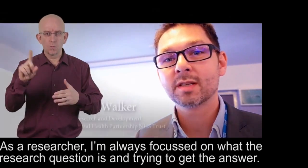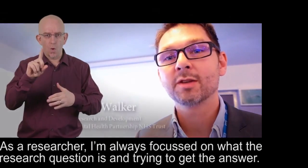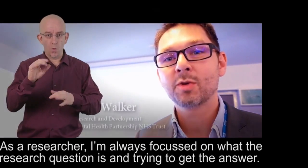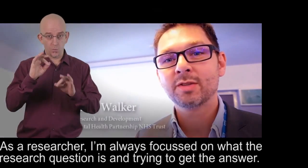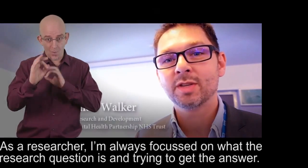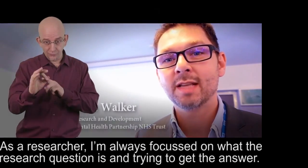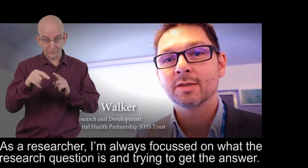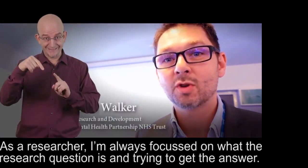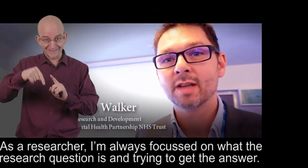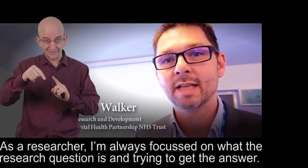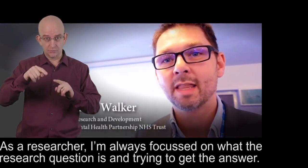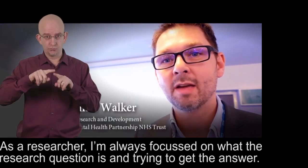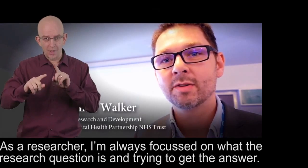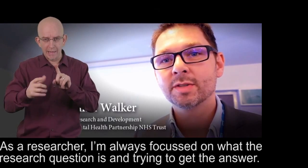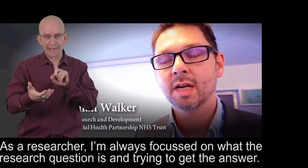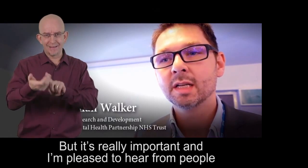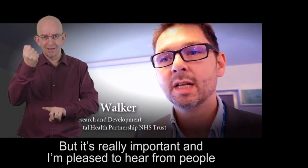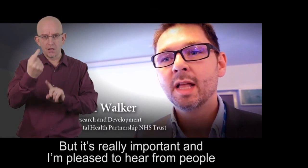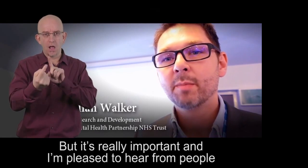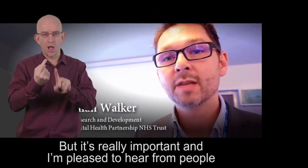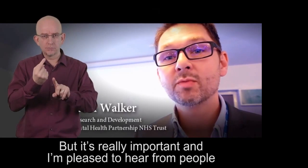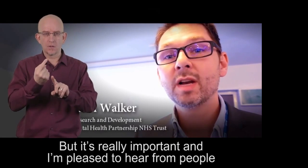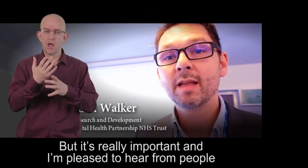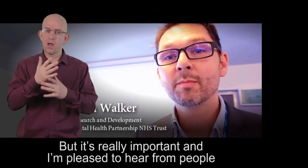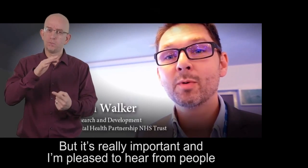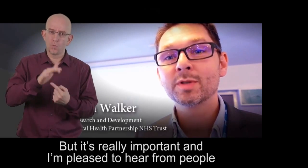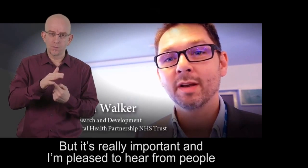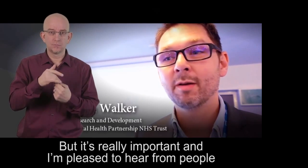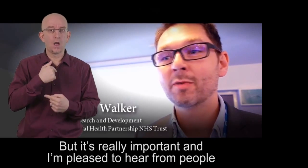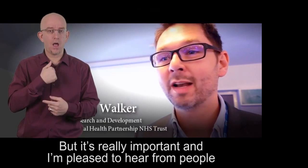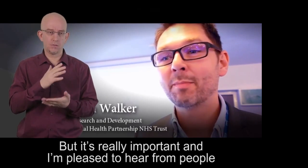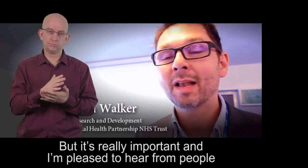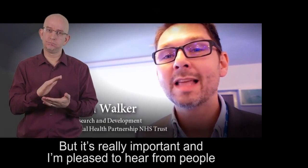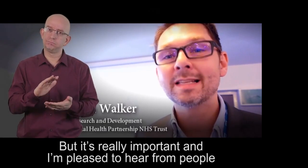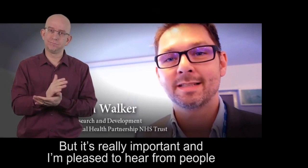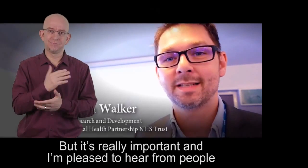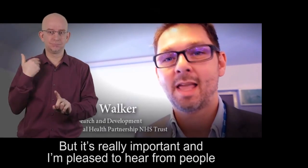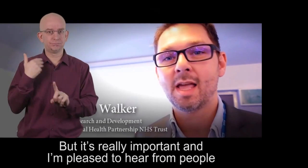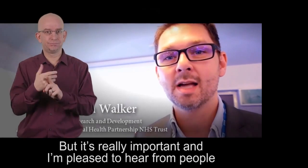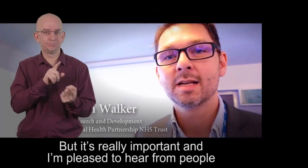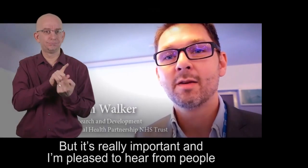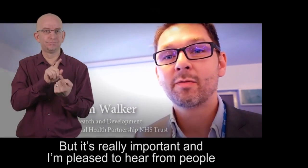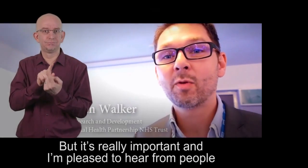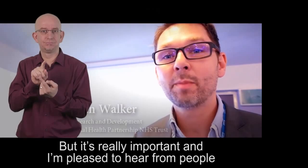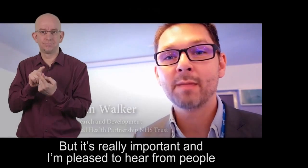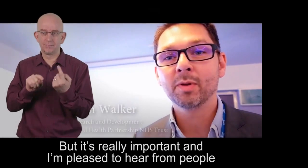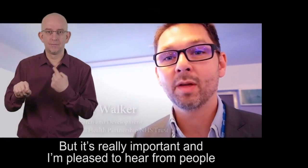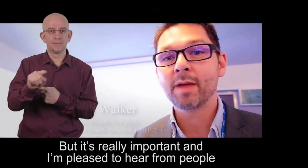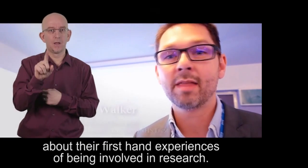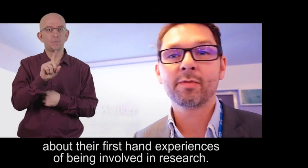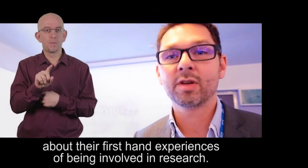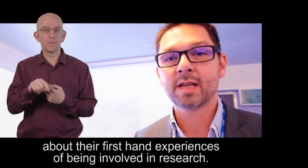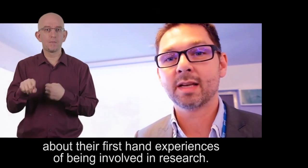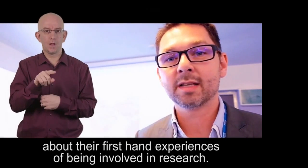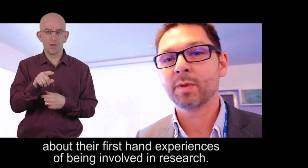what the research question is and trying to get the answer but it's really important I'm really pleased to hear from people